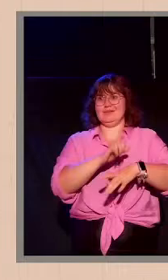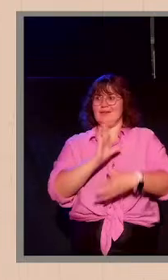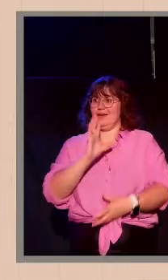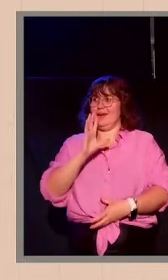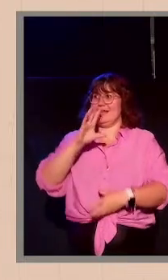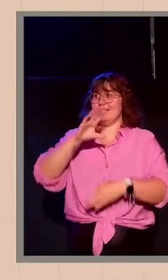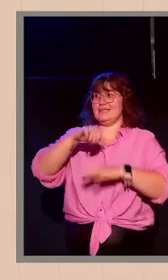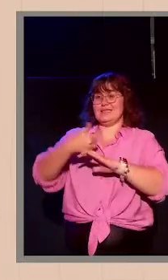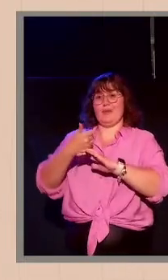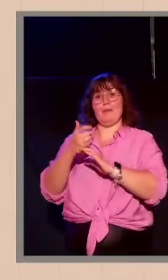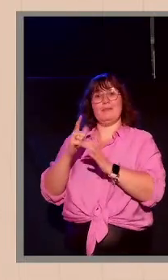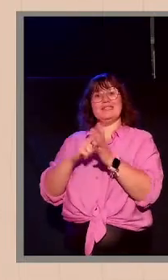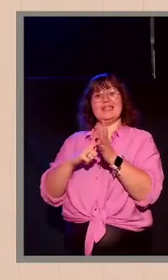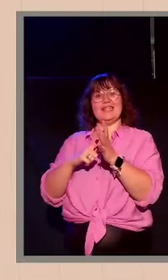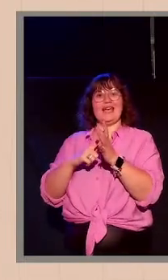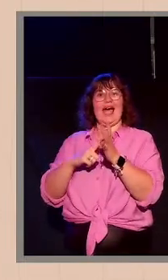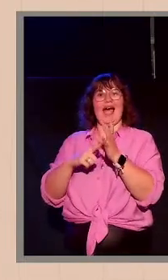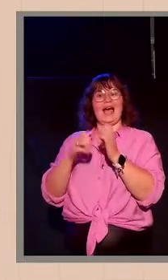Ableton program,